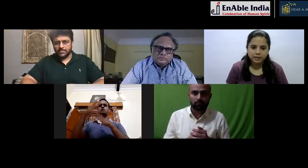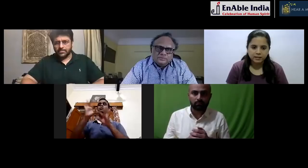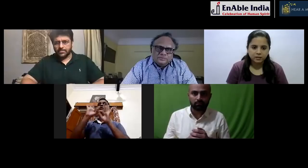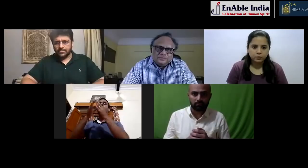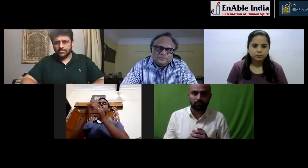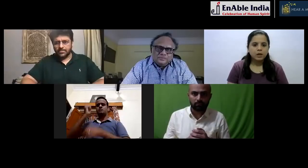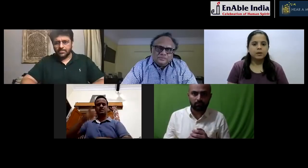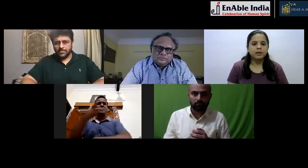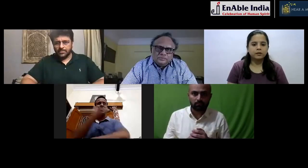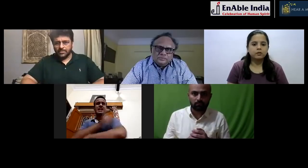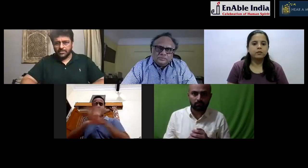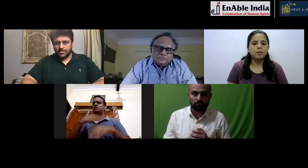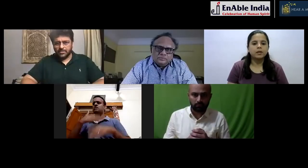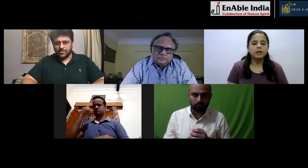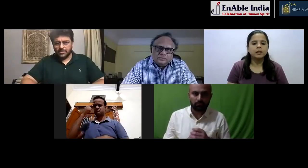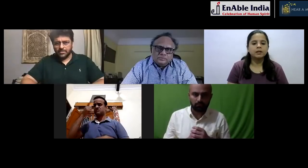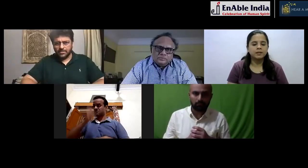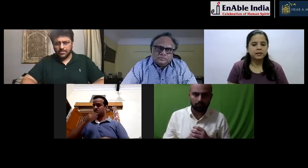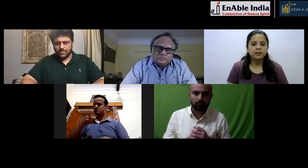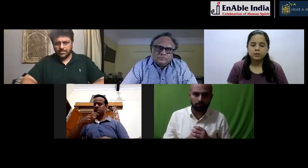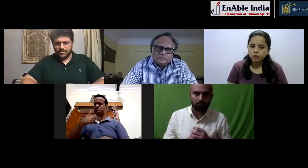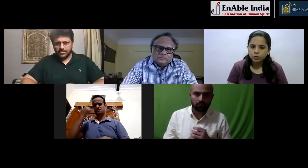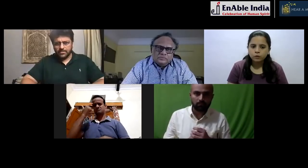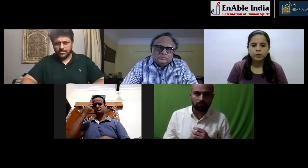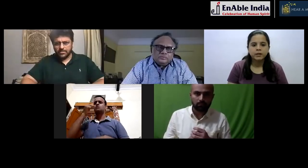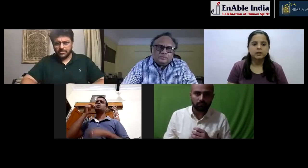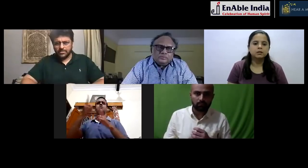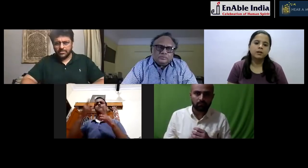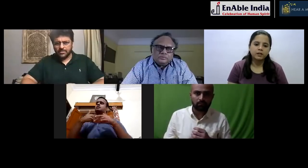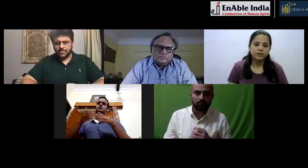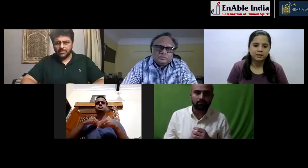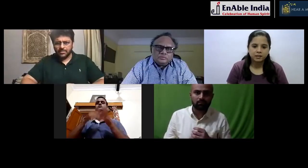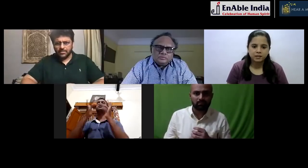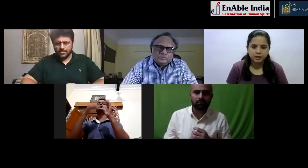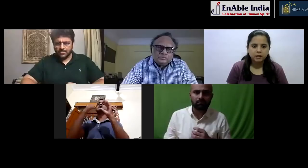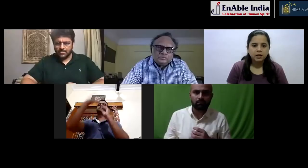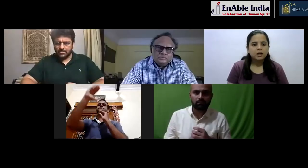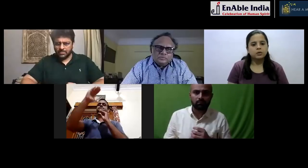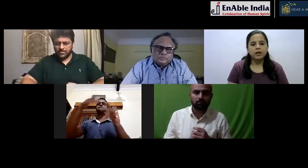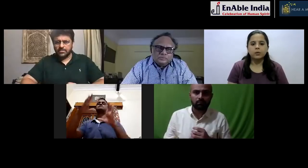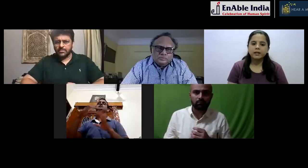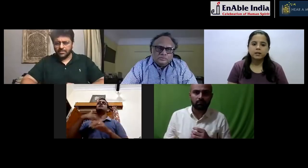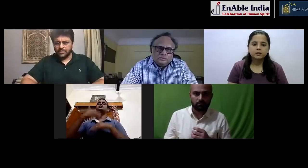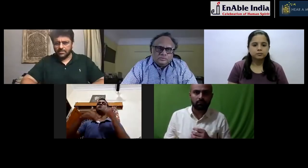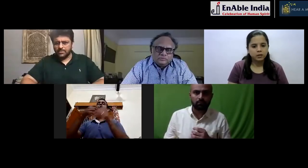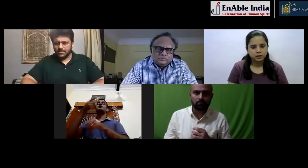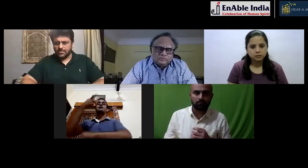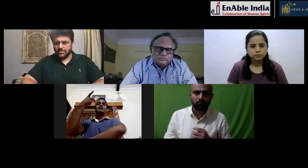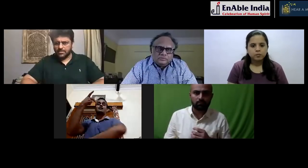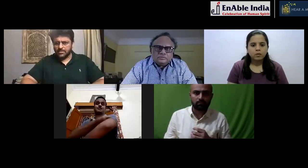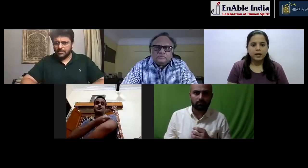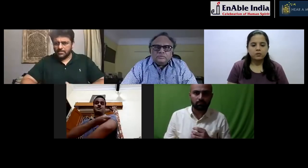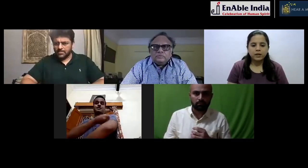for myself. But later on, family said that you should go for it, get vaccinated done. So I went